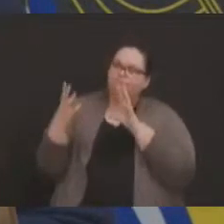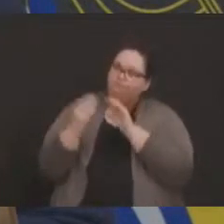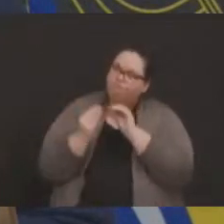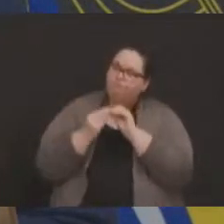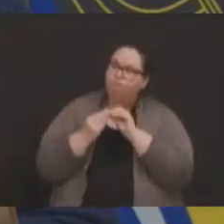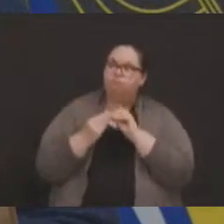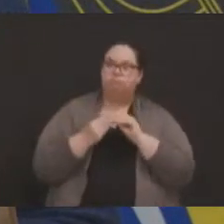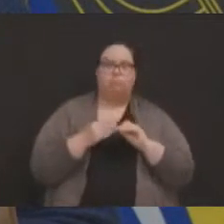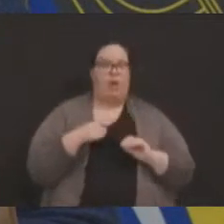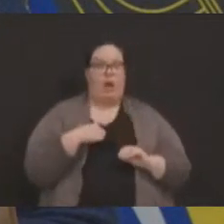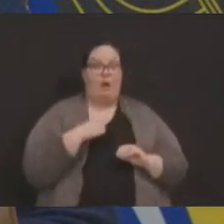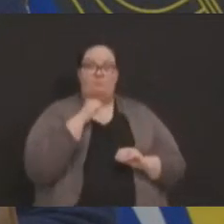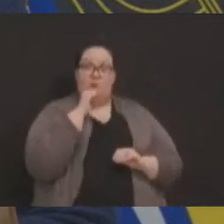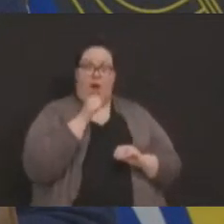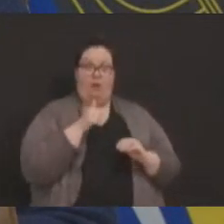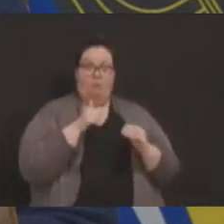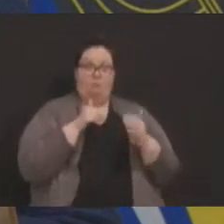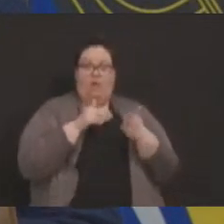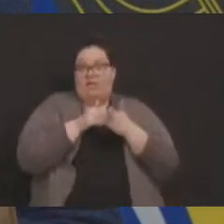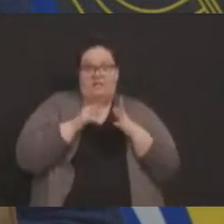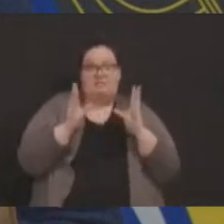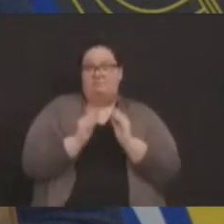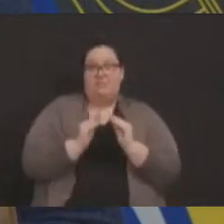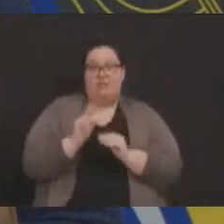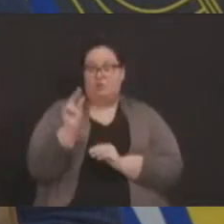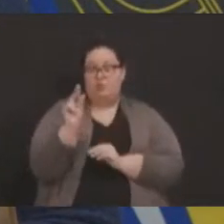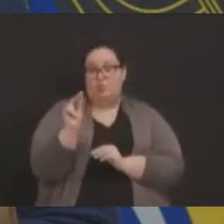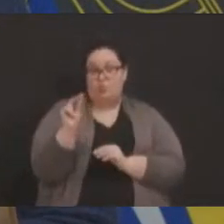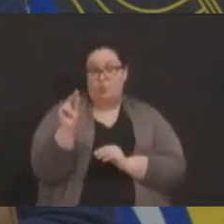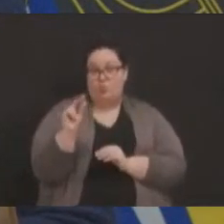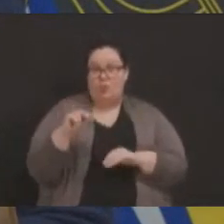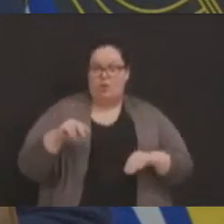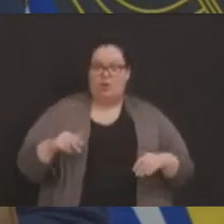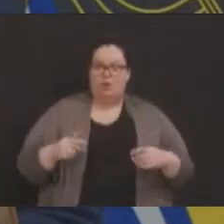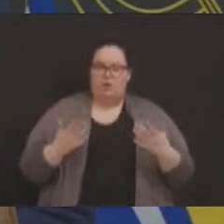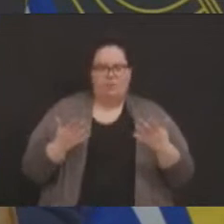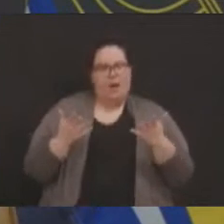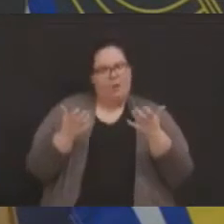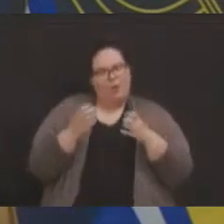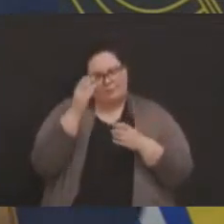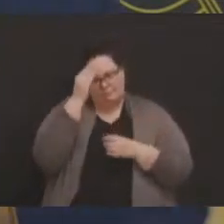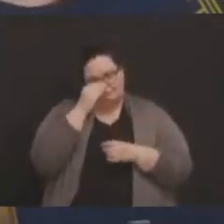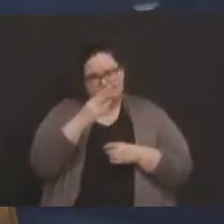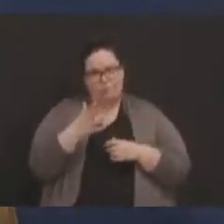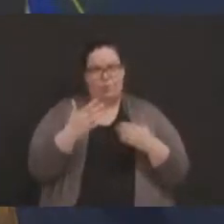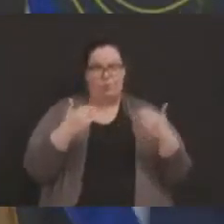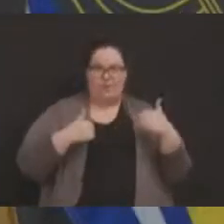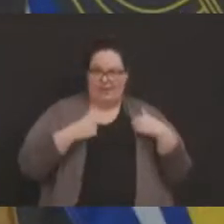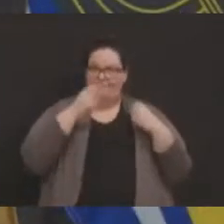I need before that kind of a meeting takes place, and I'm sure that that won't be in the too far future.